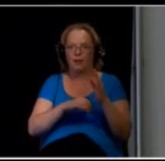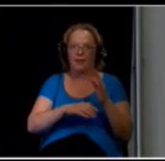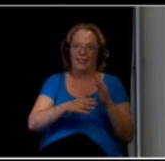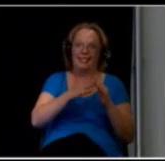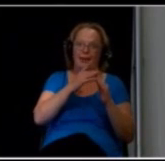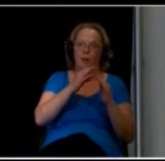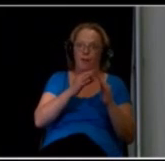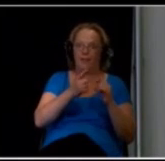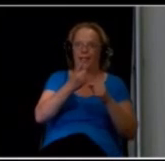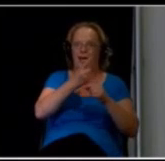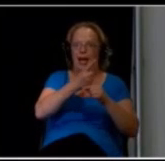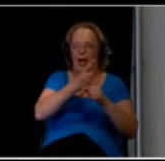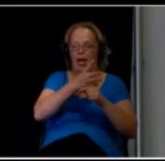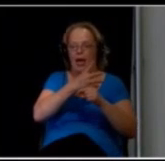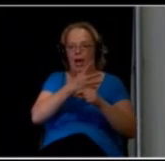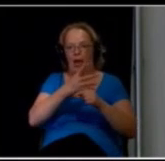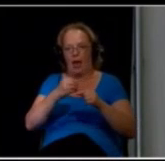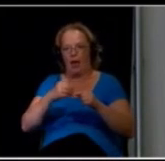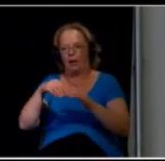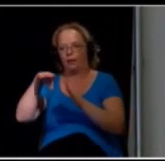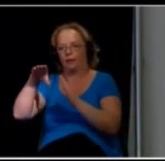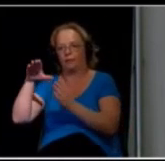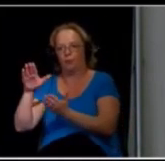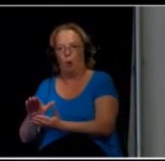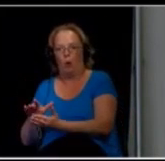usage. So